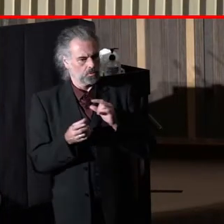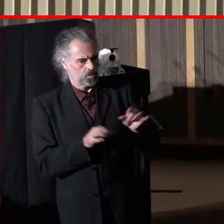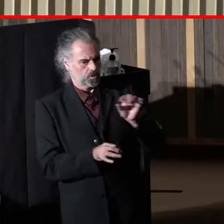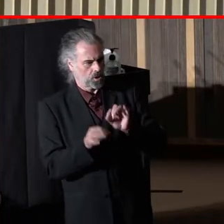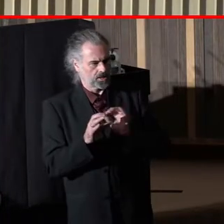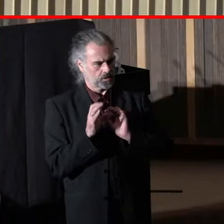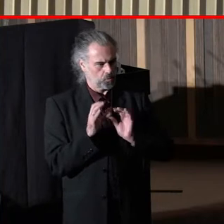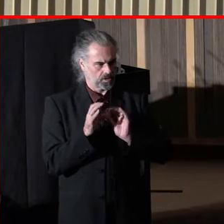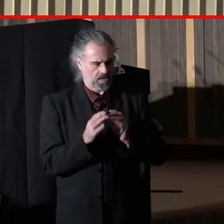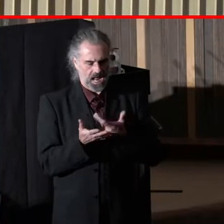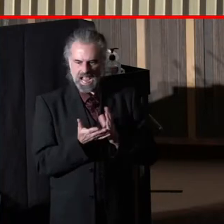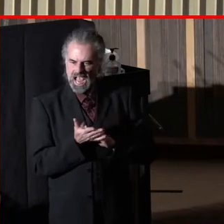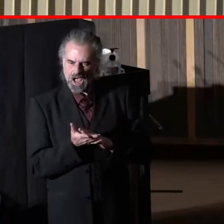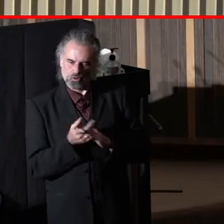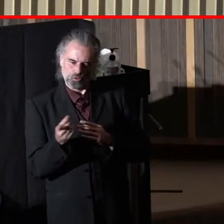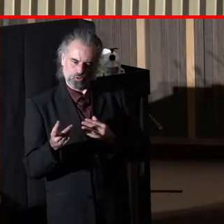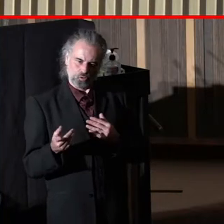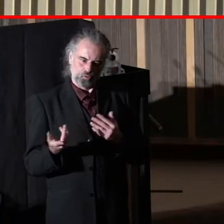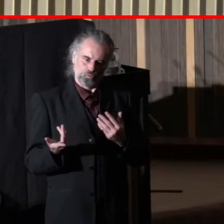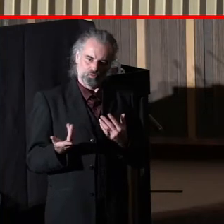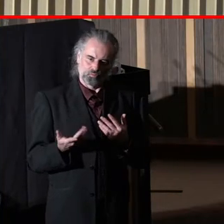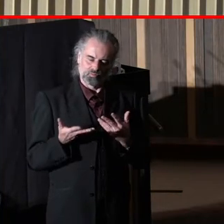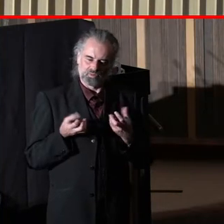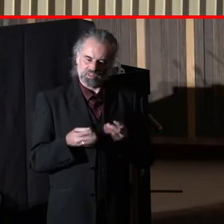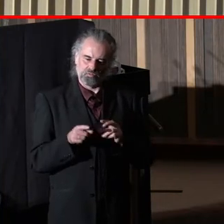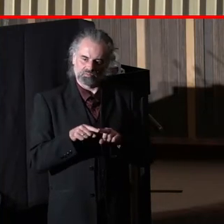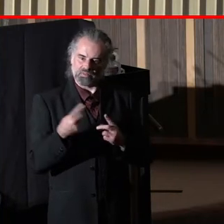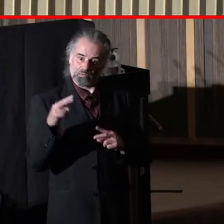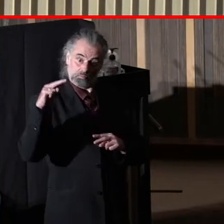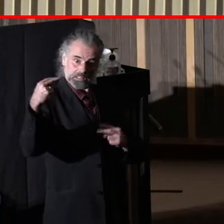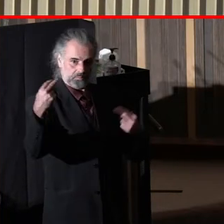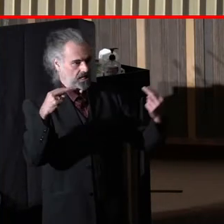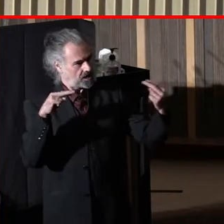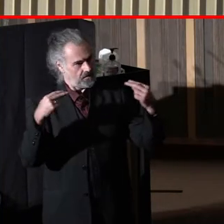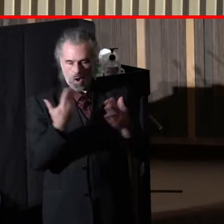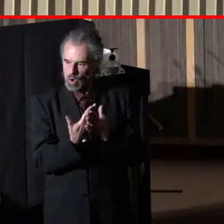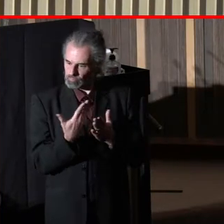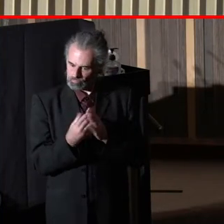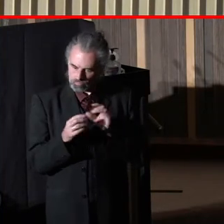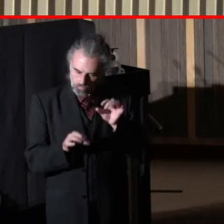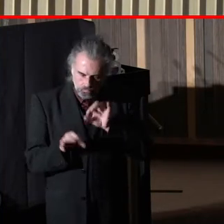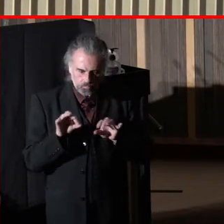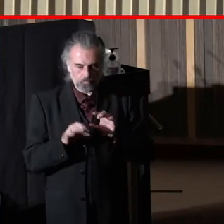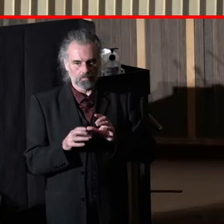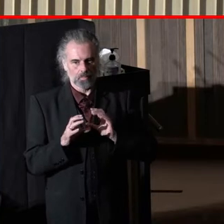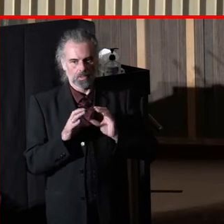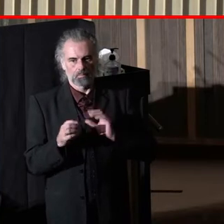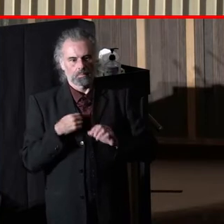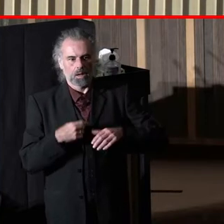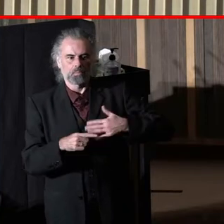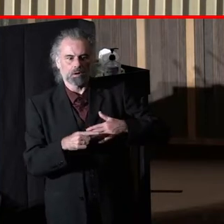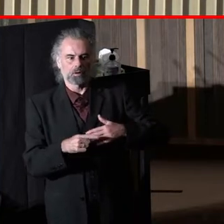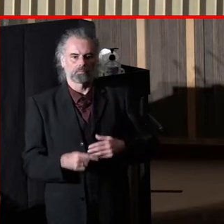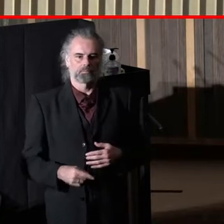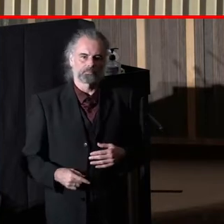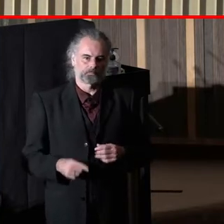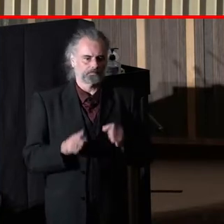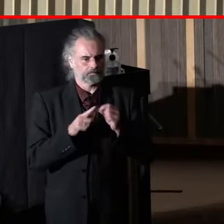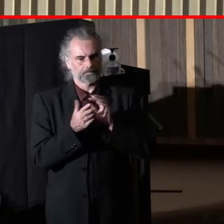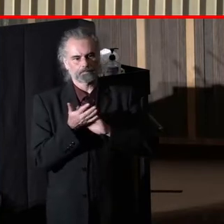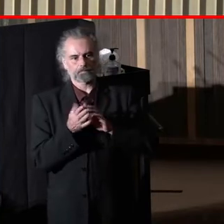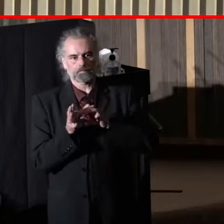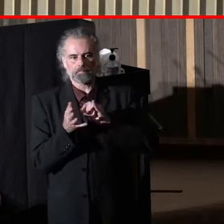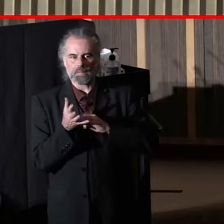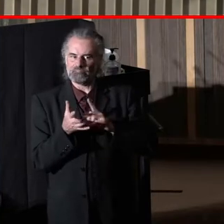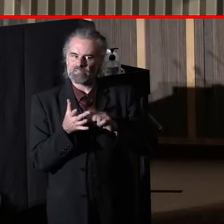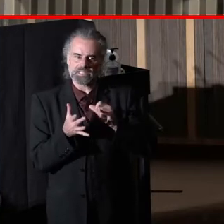dealing with the subject matter, I guess, did it give you a different perspective on science communication? Well, yeah, my background's physics, and there's not so